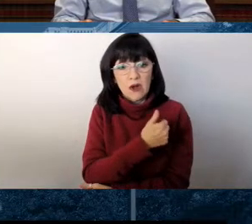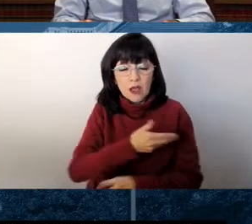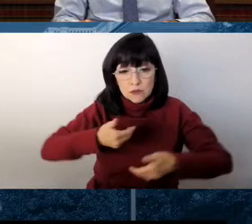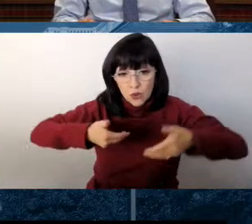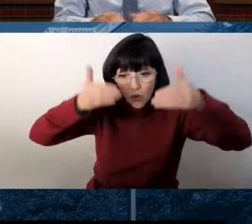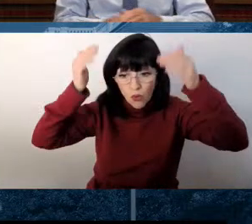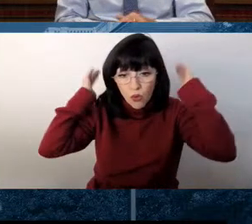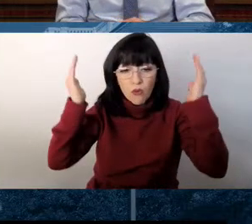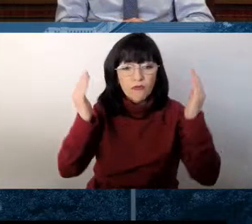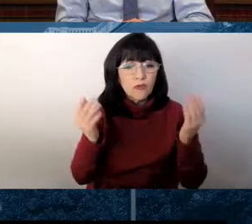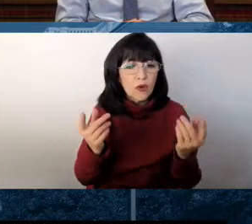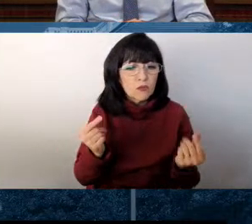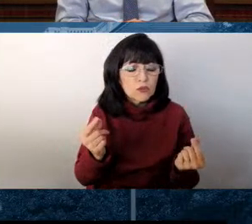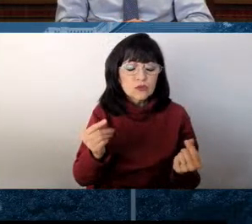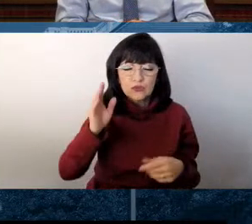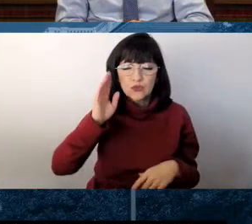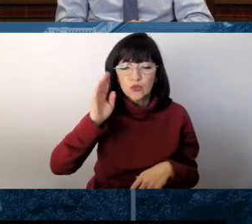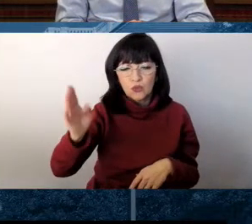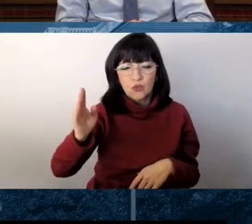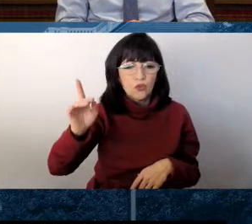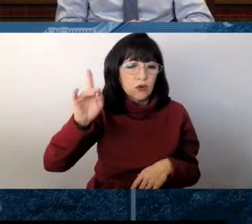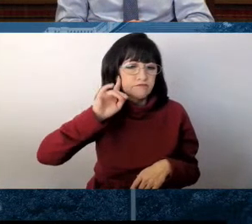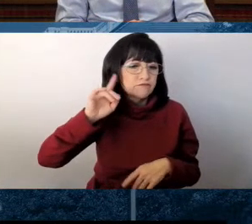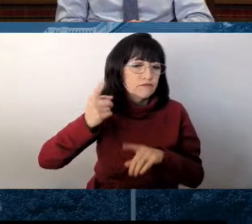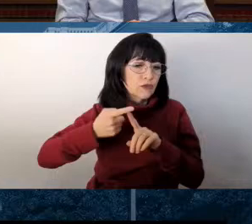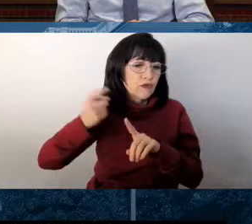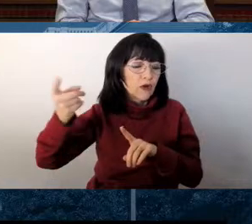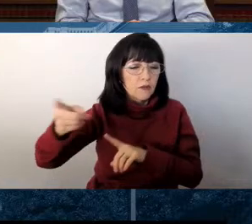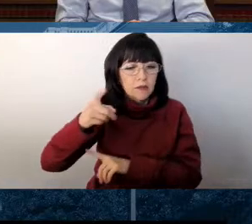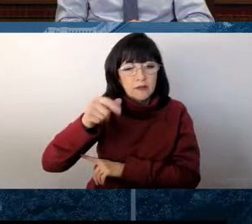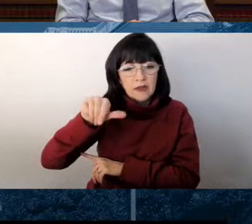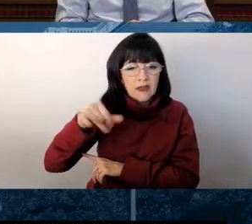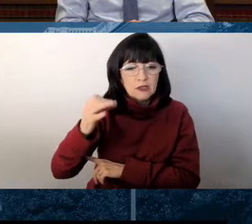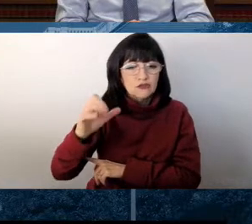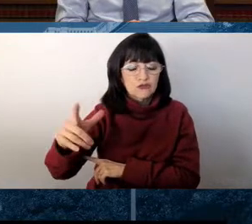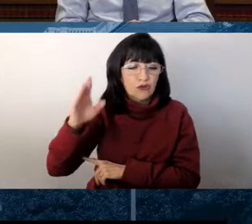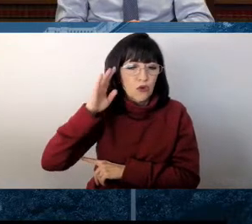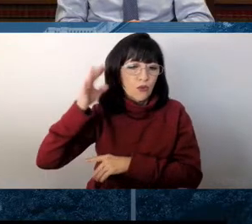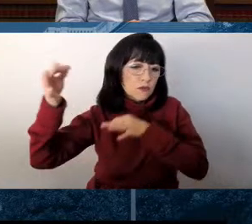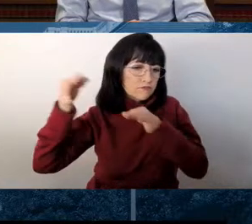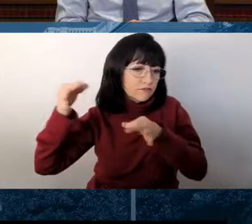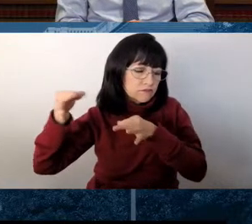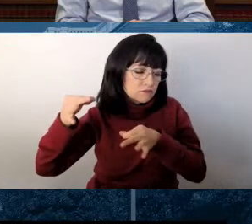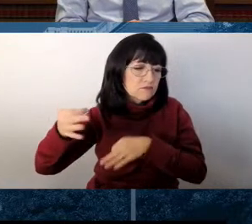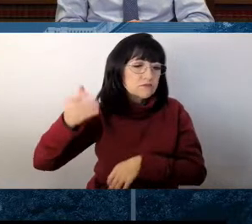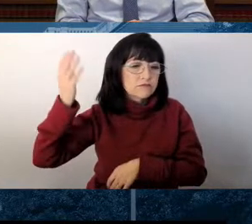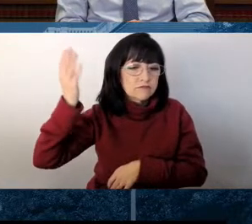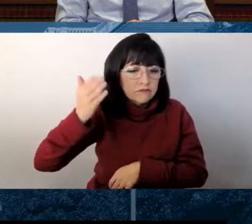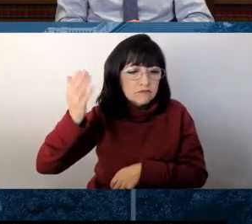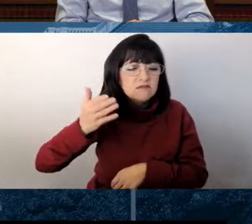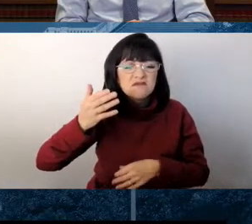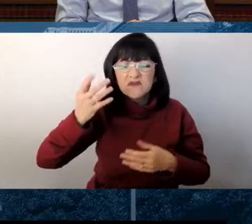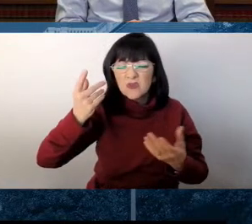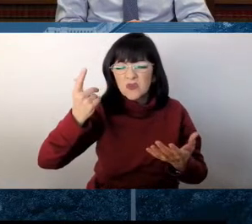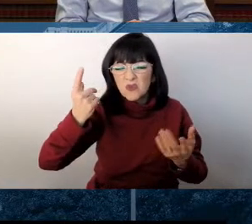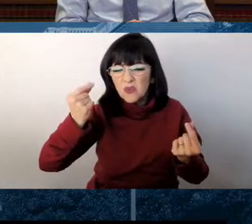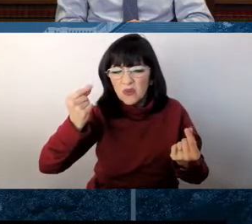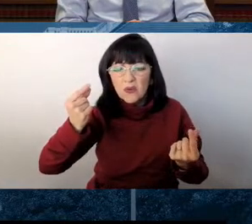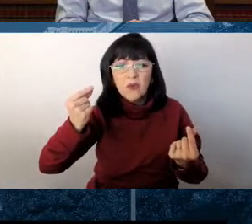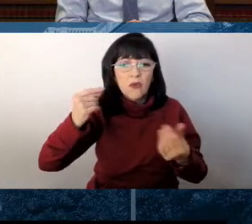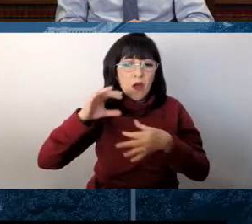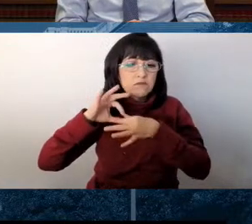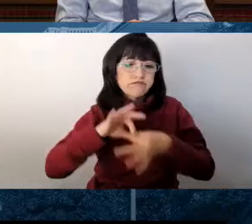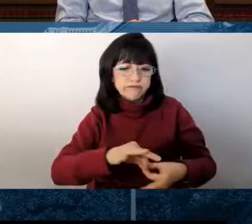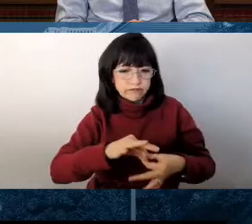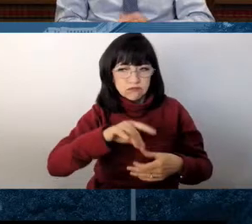AJ will report on it later with respect to the deployment of National Guardsmen and women who have had training